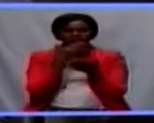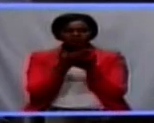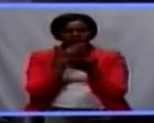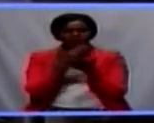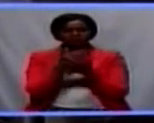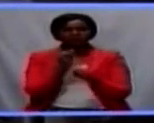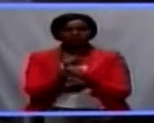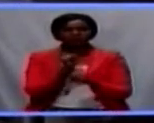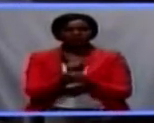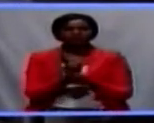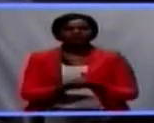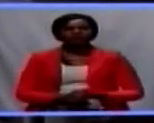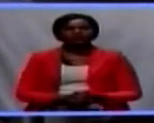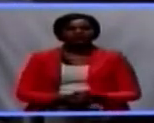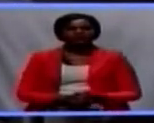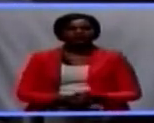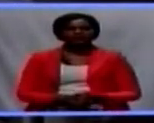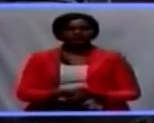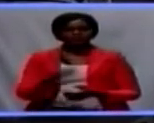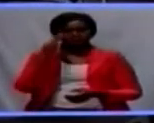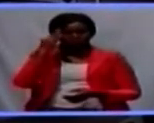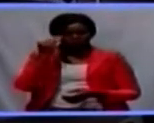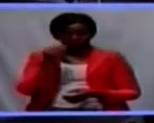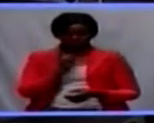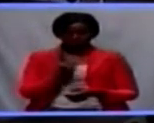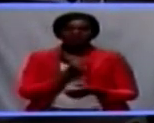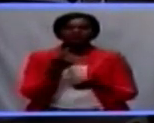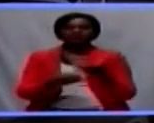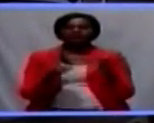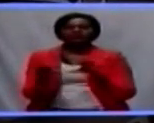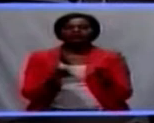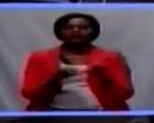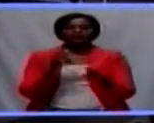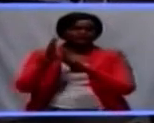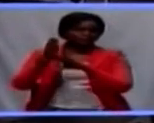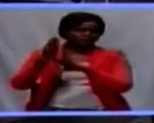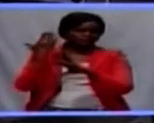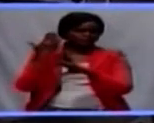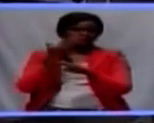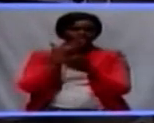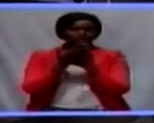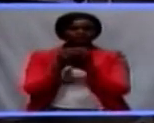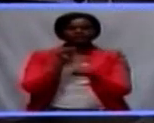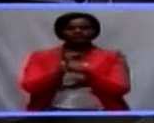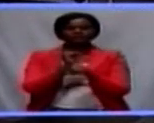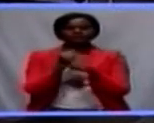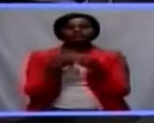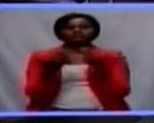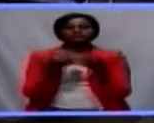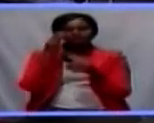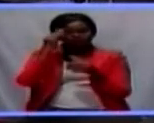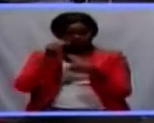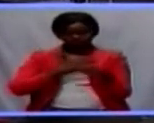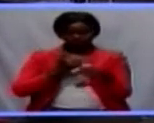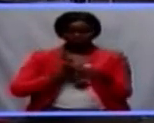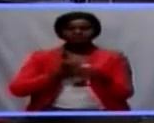think? This is what we are doing. I think in the past, admittedly, we may not have done a good job. And that's why I was explaining that